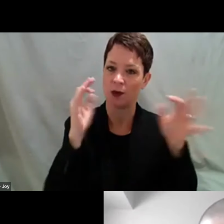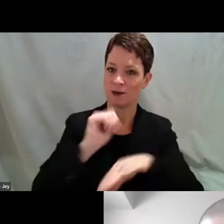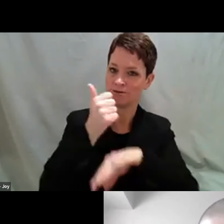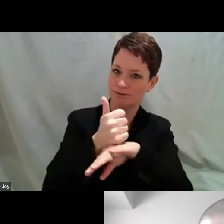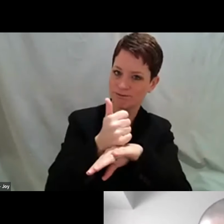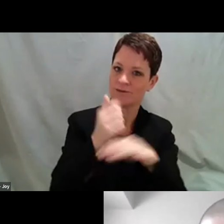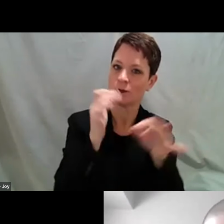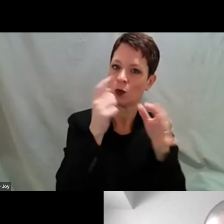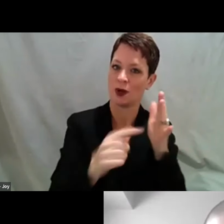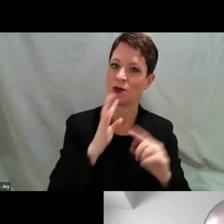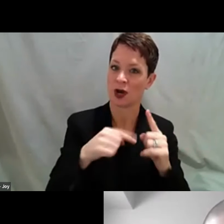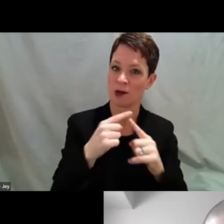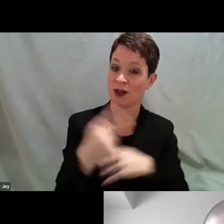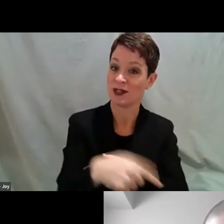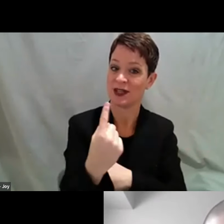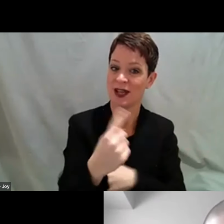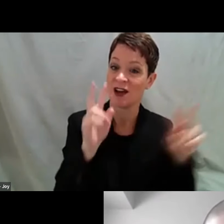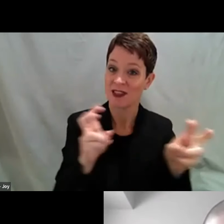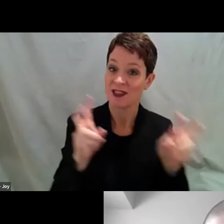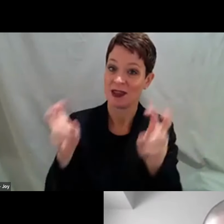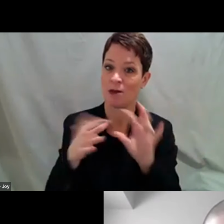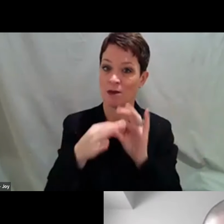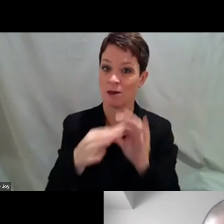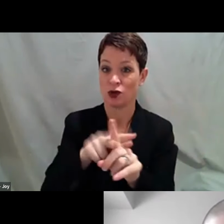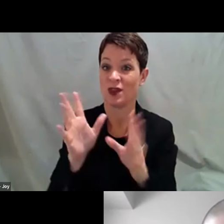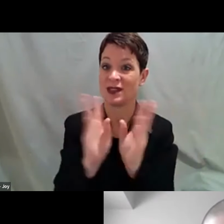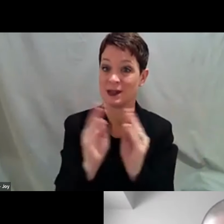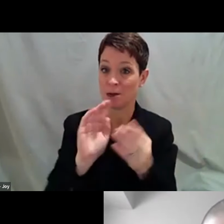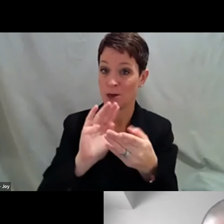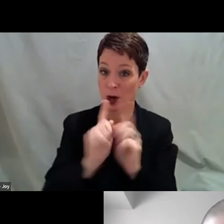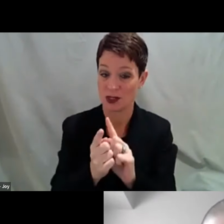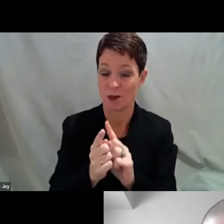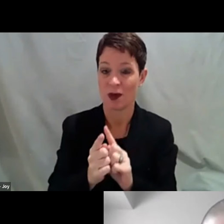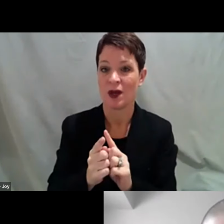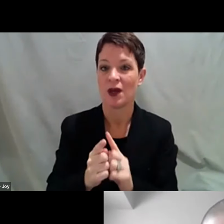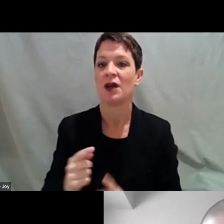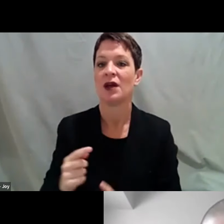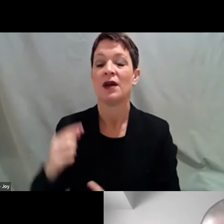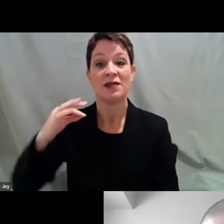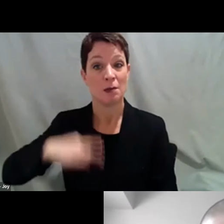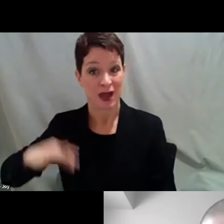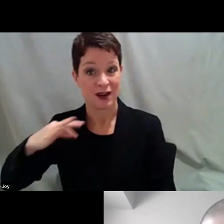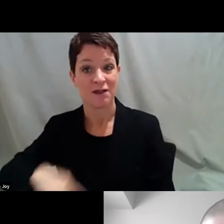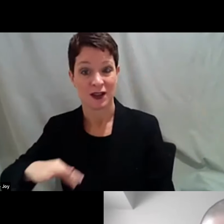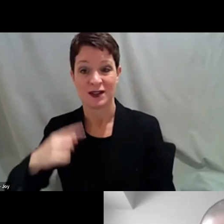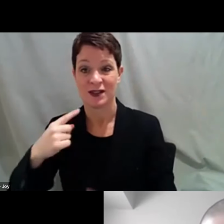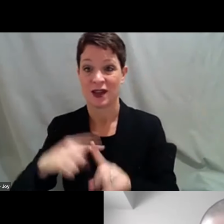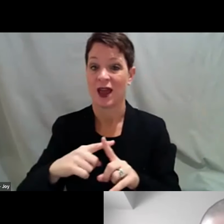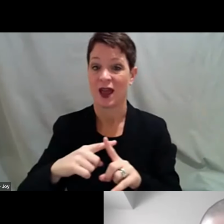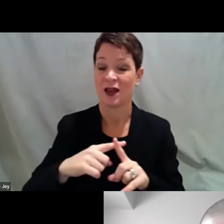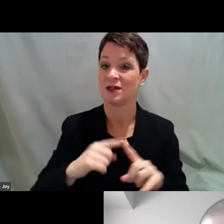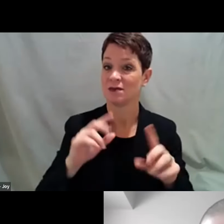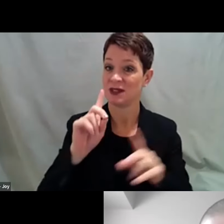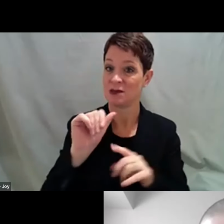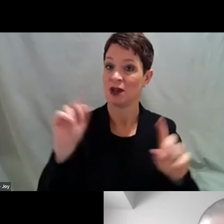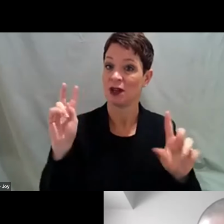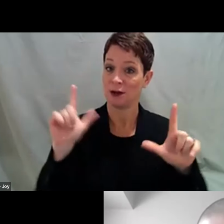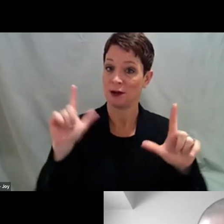about within the themes of the conference, the benefits and the costs of the disability frame. And I'm